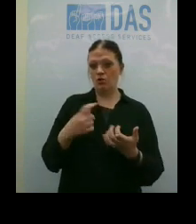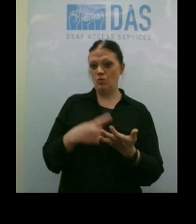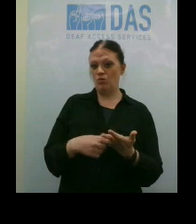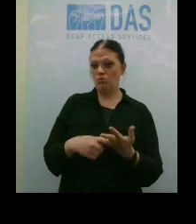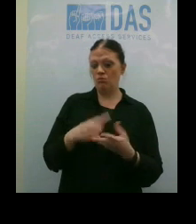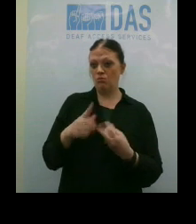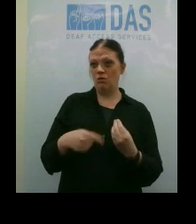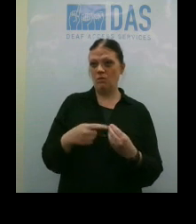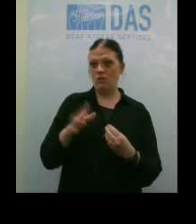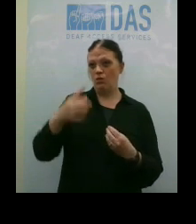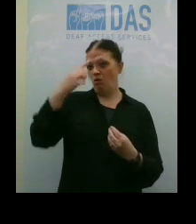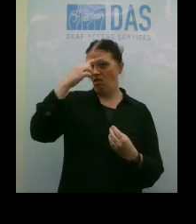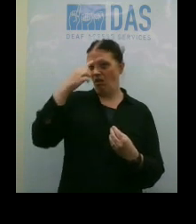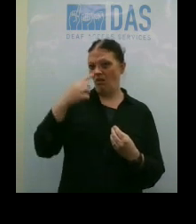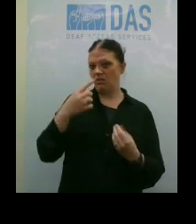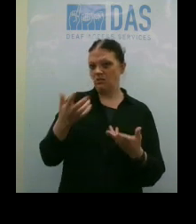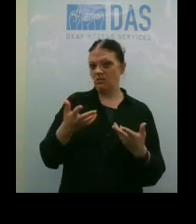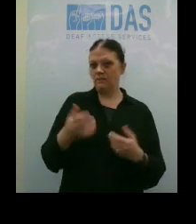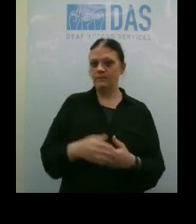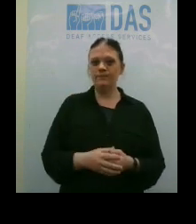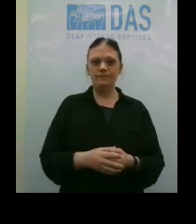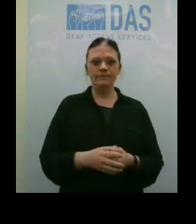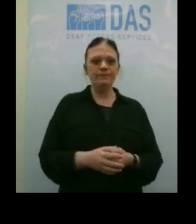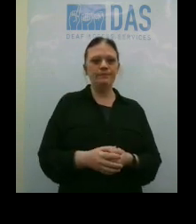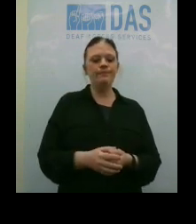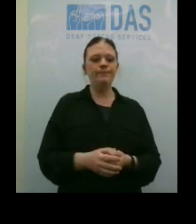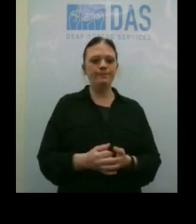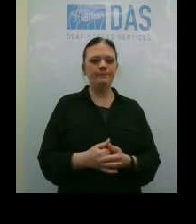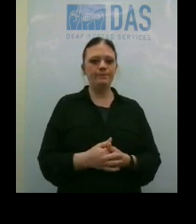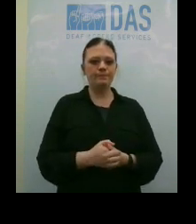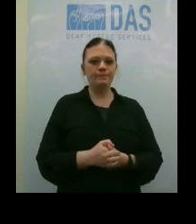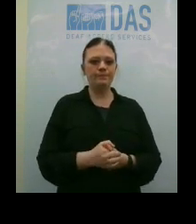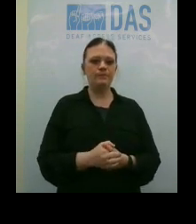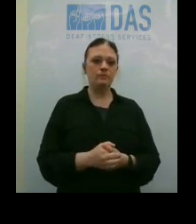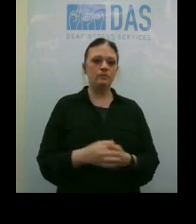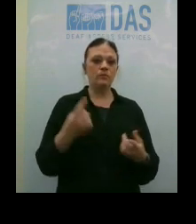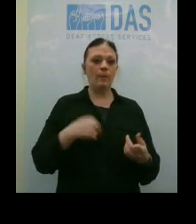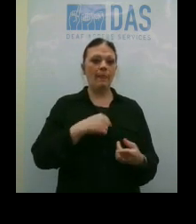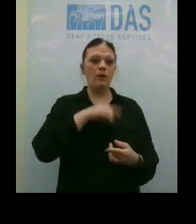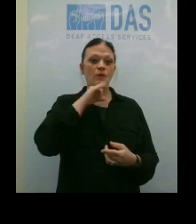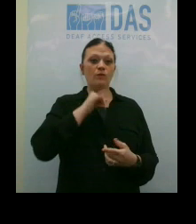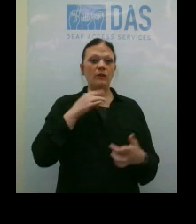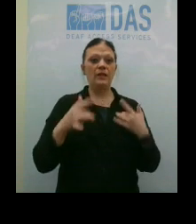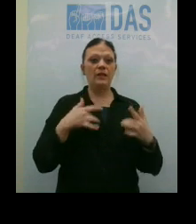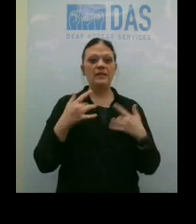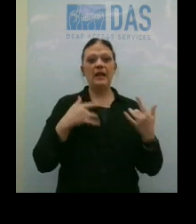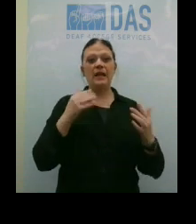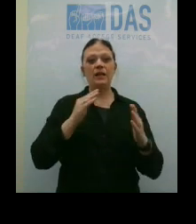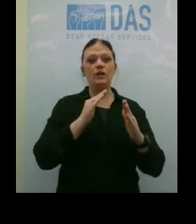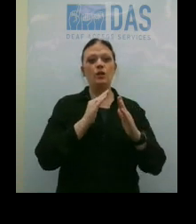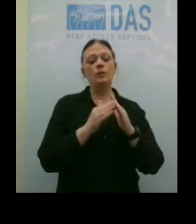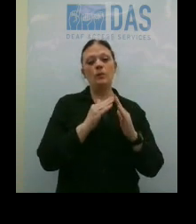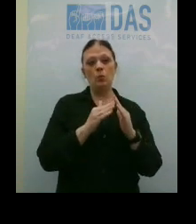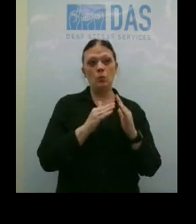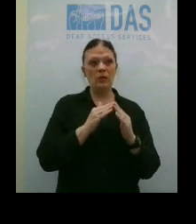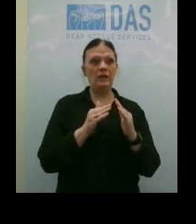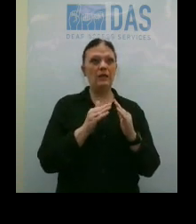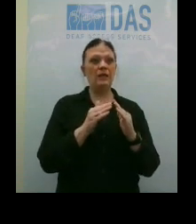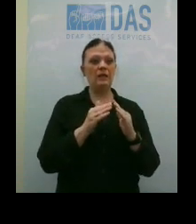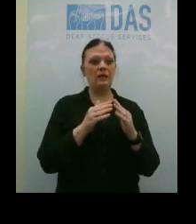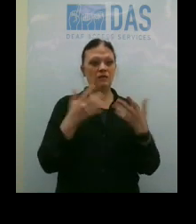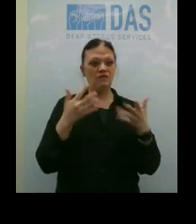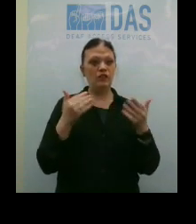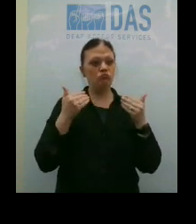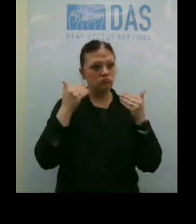about your thoughts on this as well? So we're really excited that the community has gone out and gotten